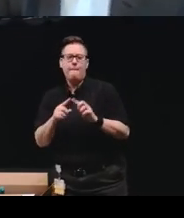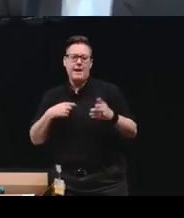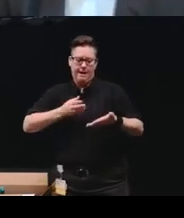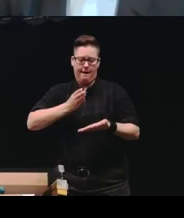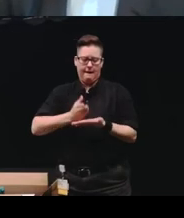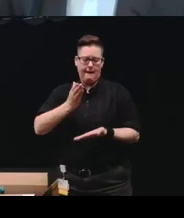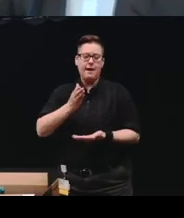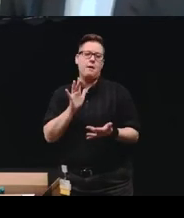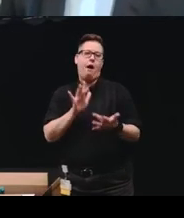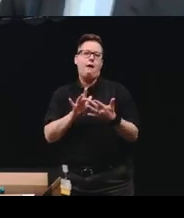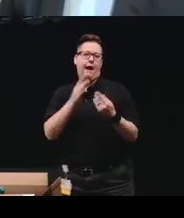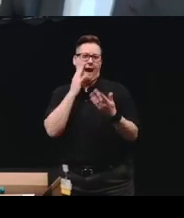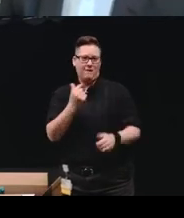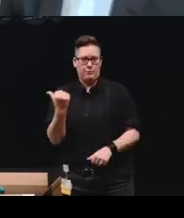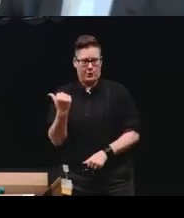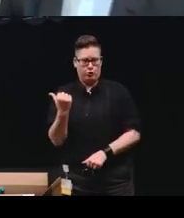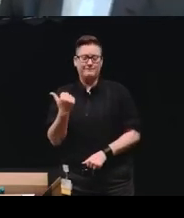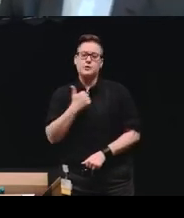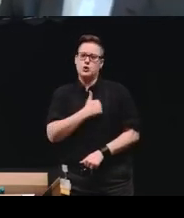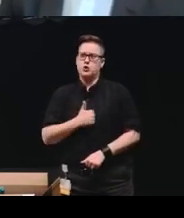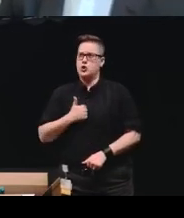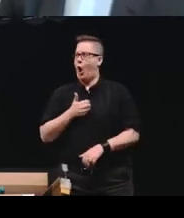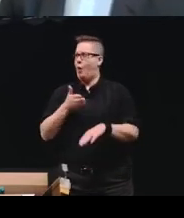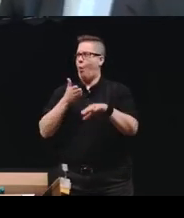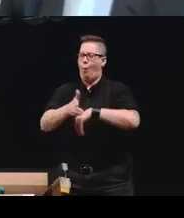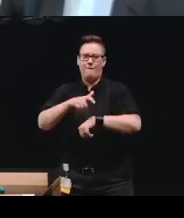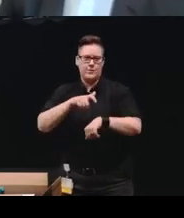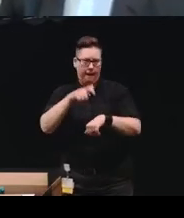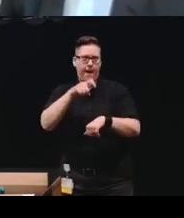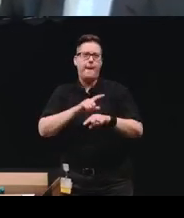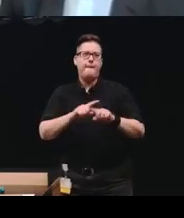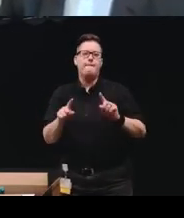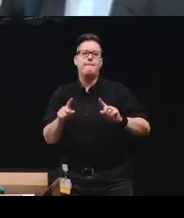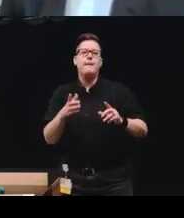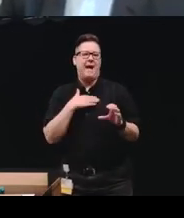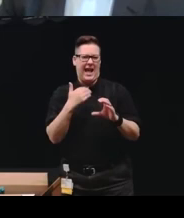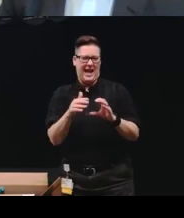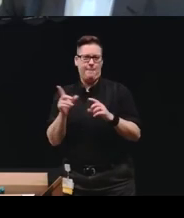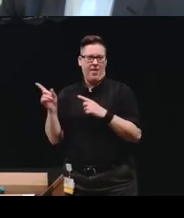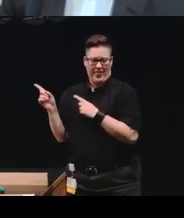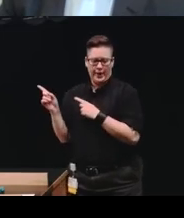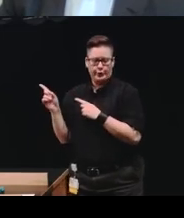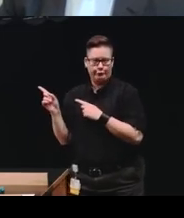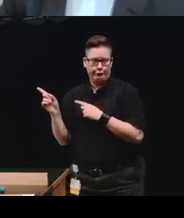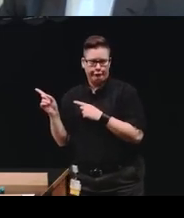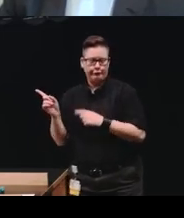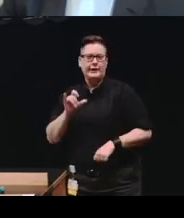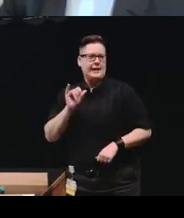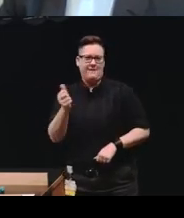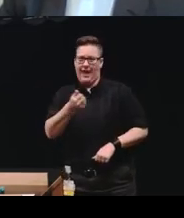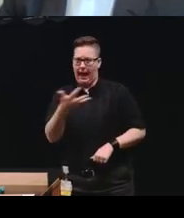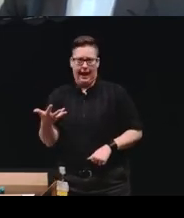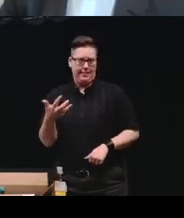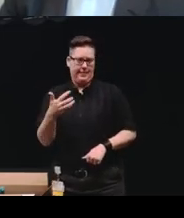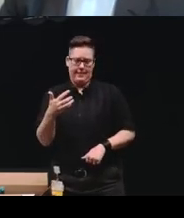my contact information. I'm sorry I've gone a bit long, but my email is at the top. And if there's anything that I